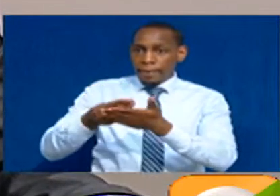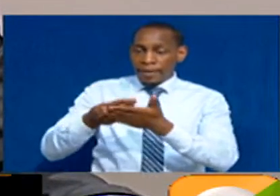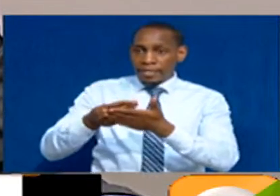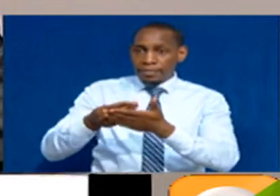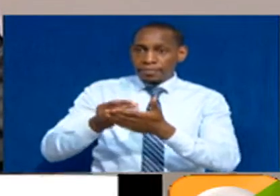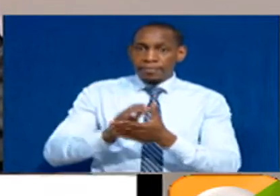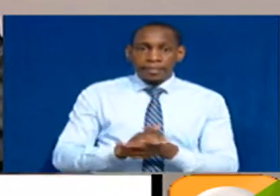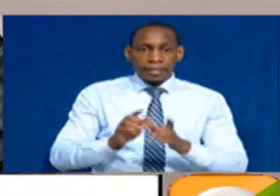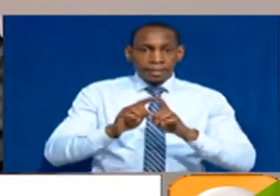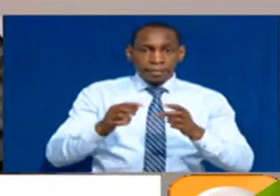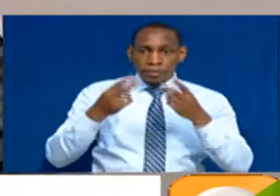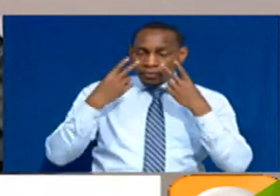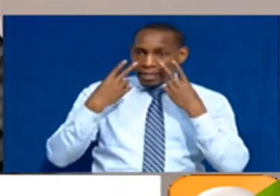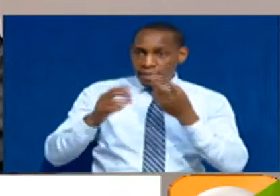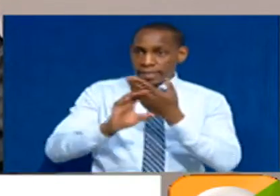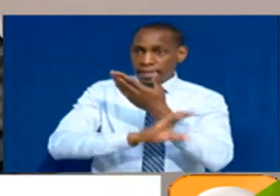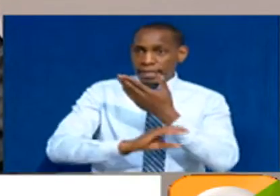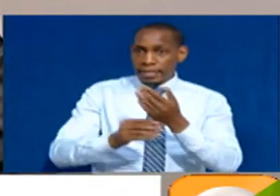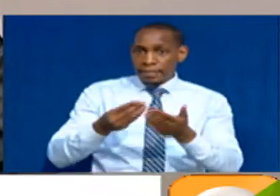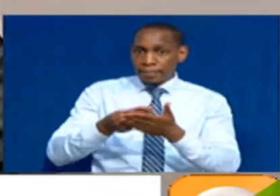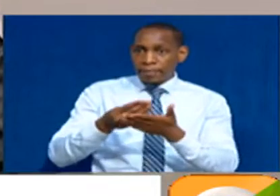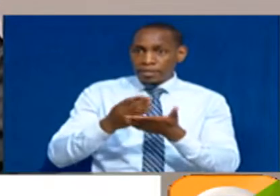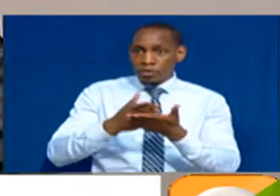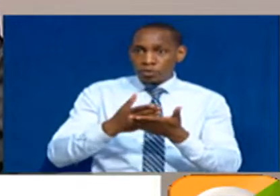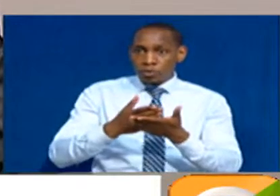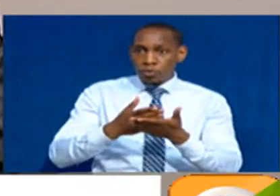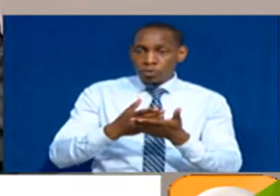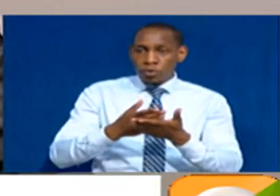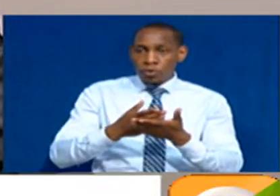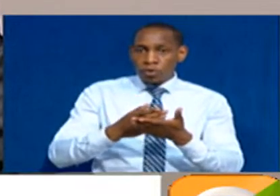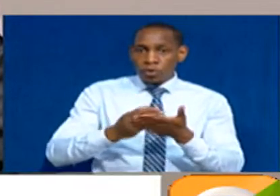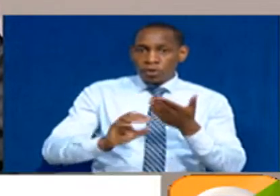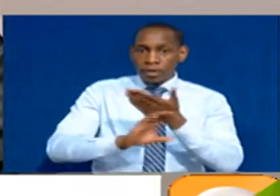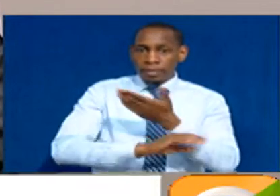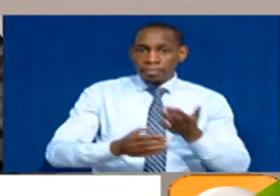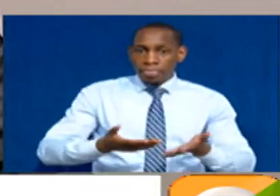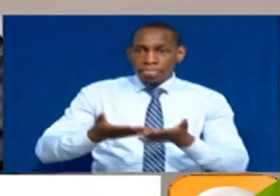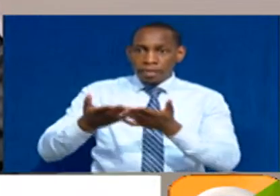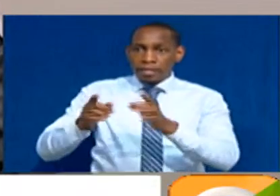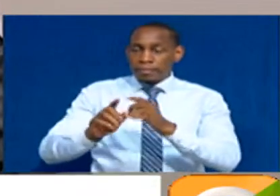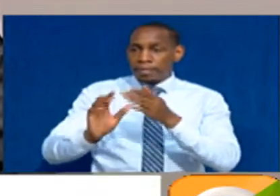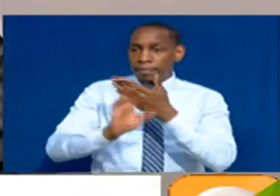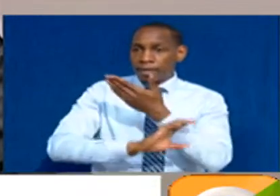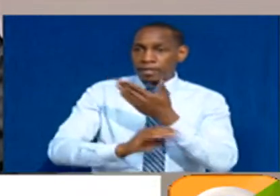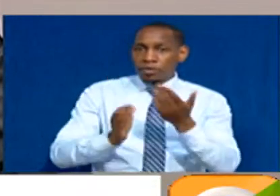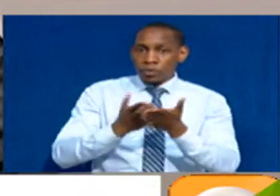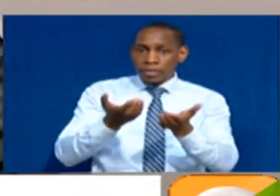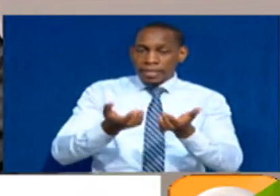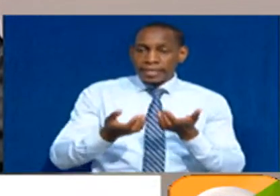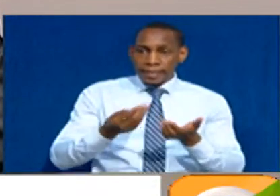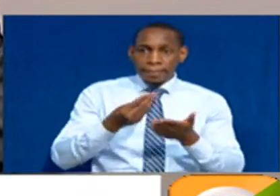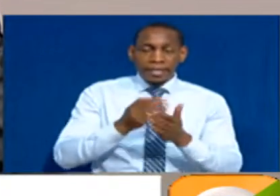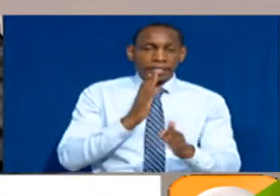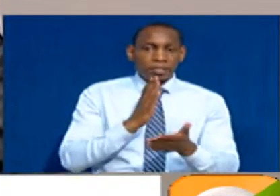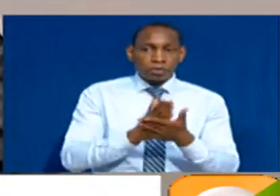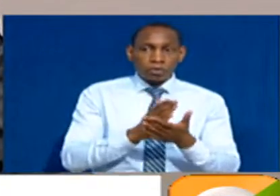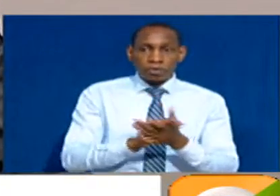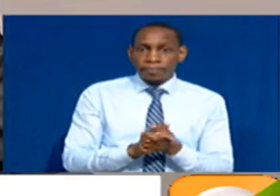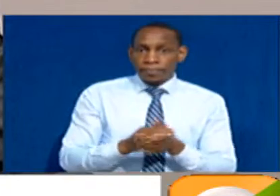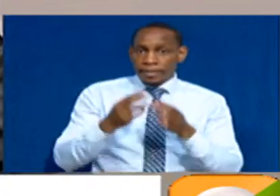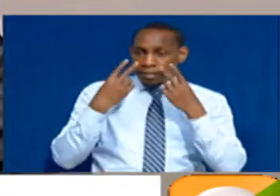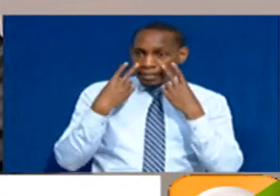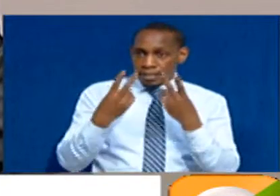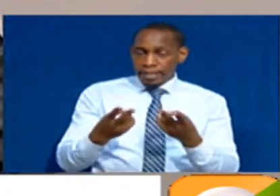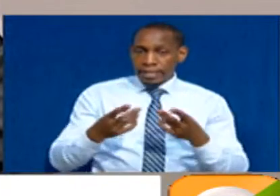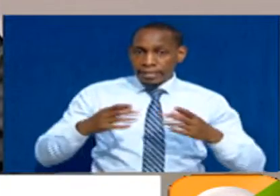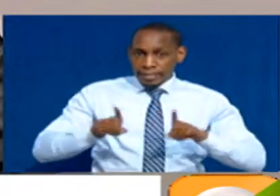you look at the kind of countries that money is moving away from, it is the countries that actually need this money most. If you look at